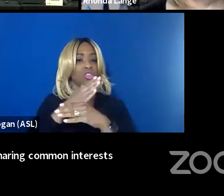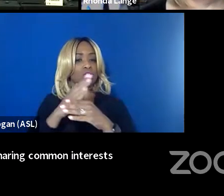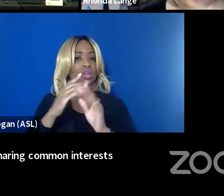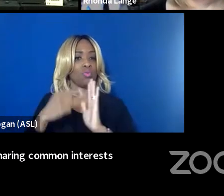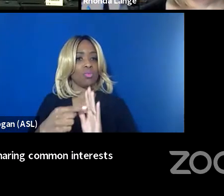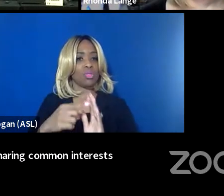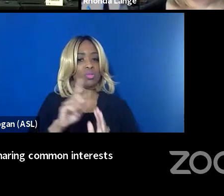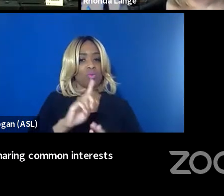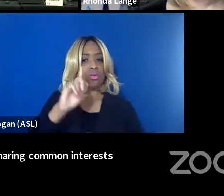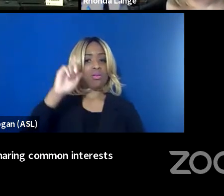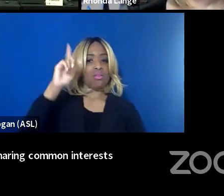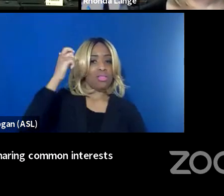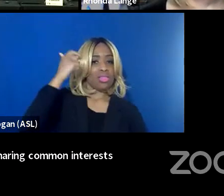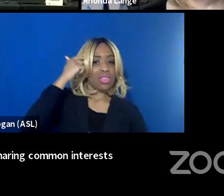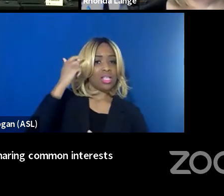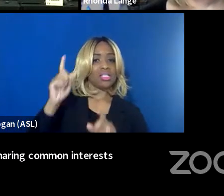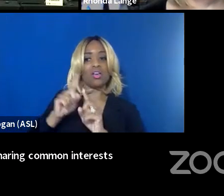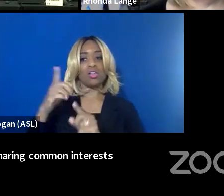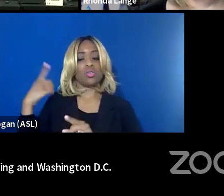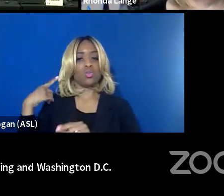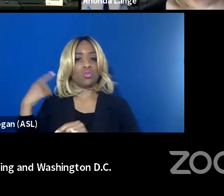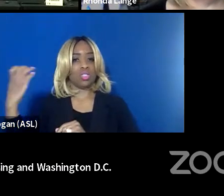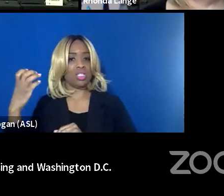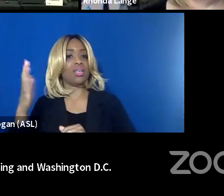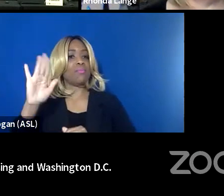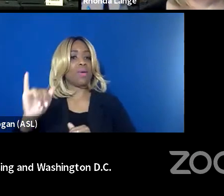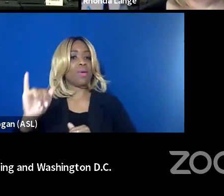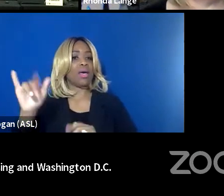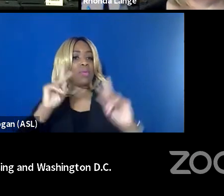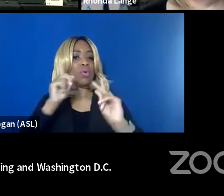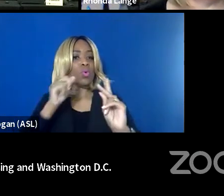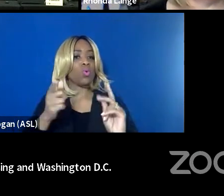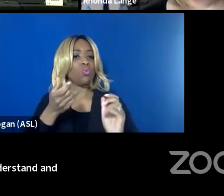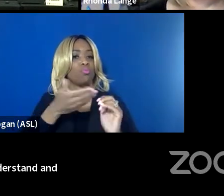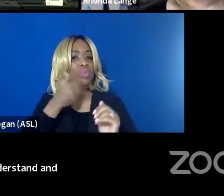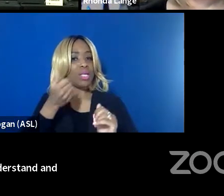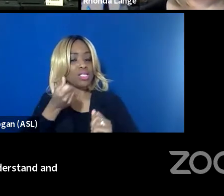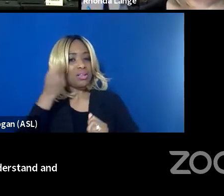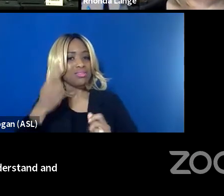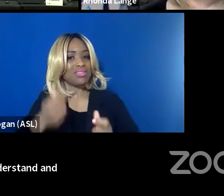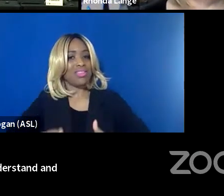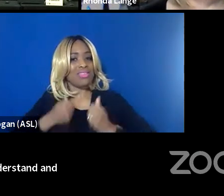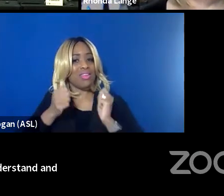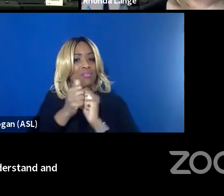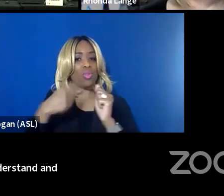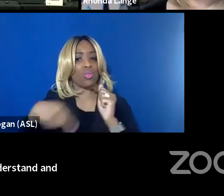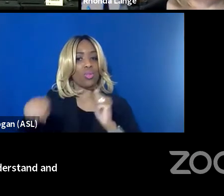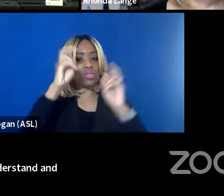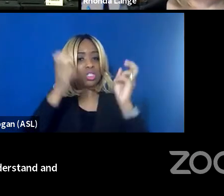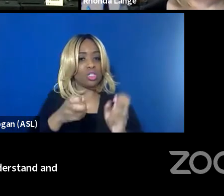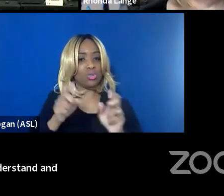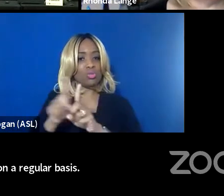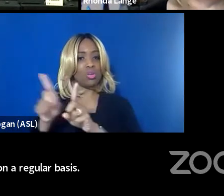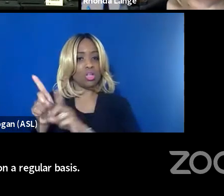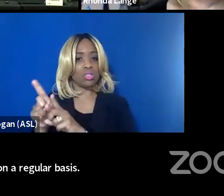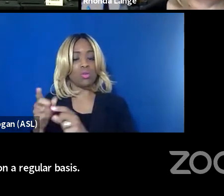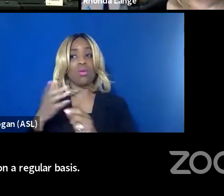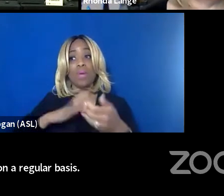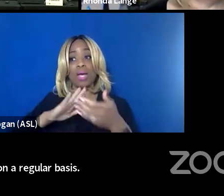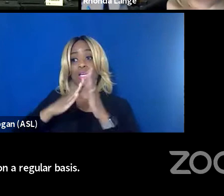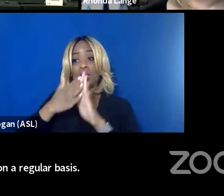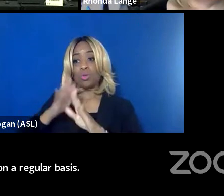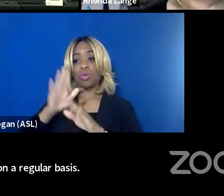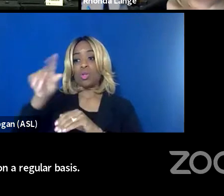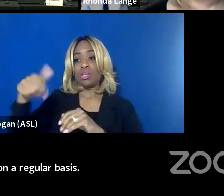D.C. by people that best understand and live with these same issues on a regular basis. My community and those facing similar challenges